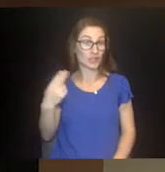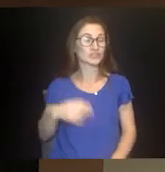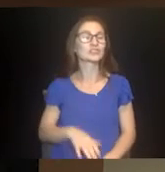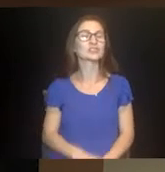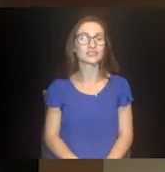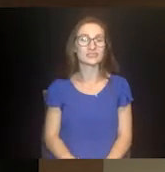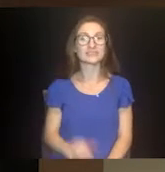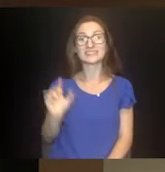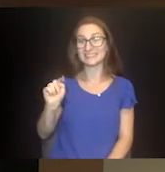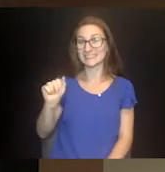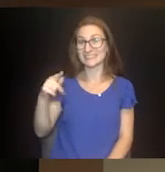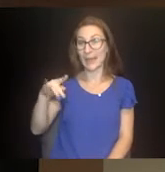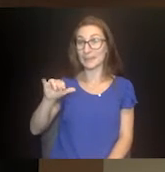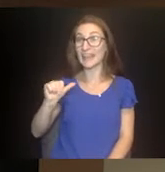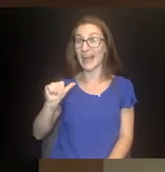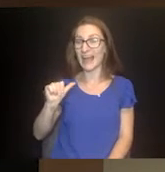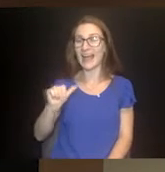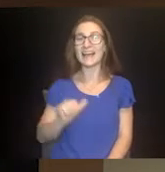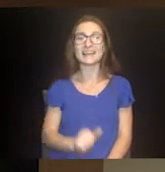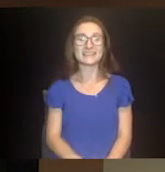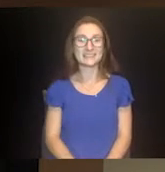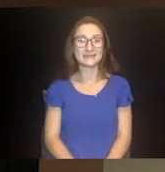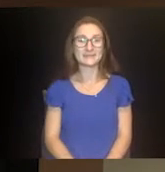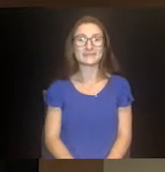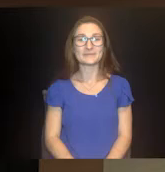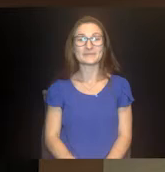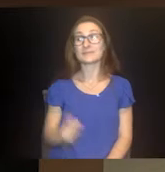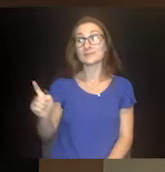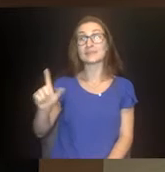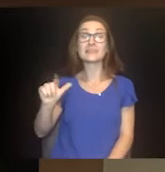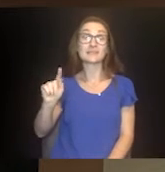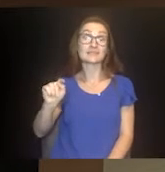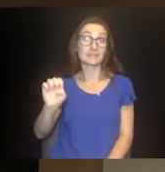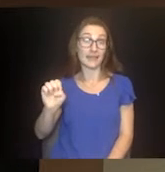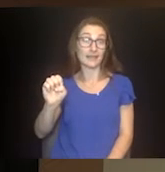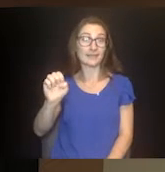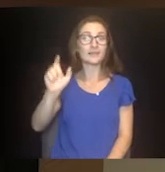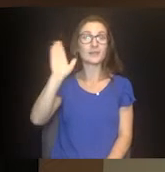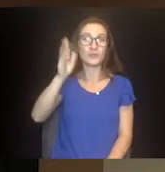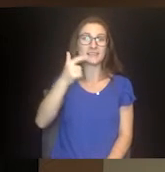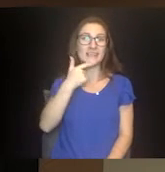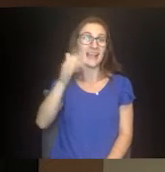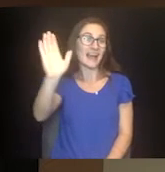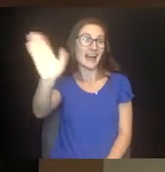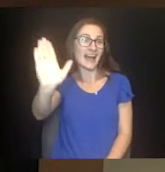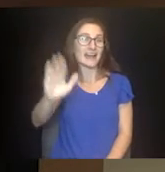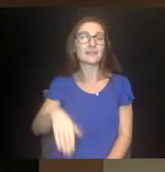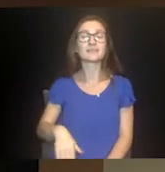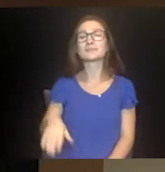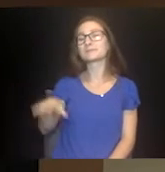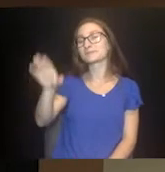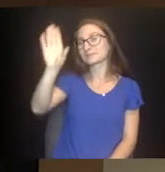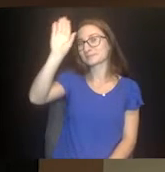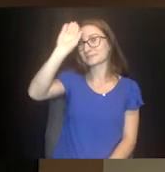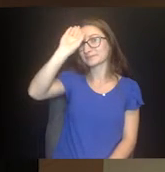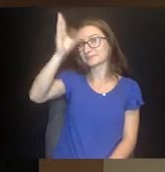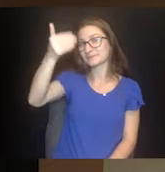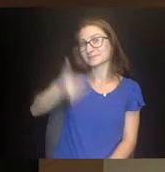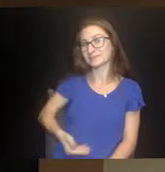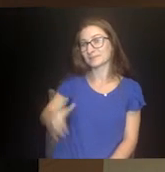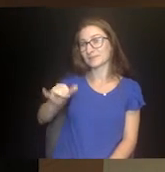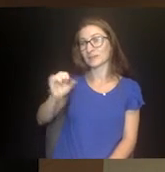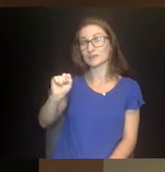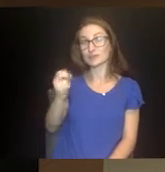Okay, so now I'm going to introduce Josh Tapia. He's late, so he's going to say hi to y'all.